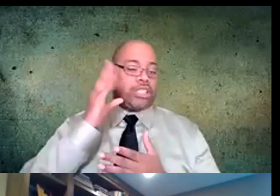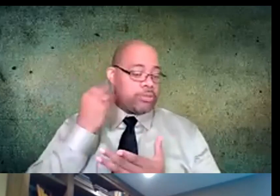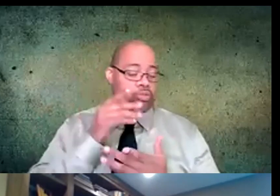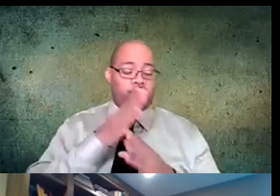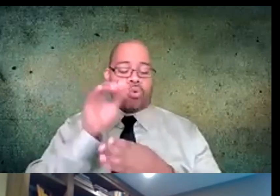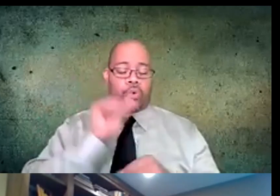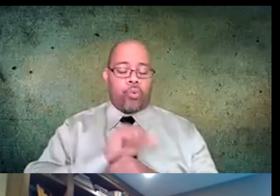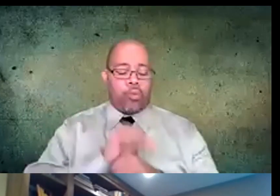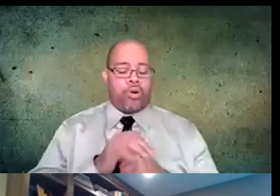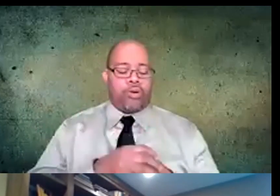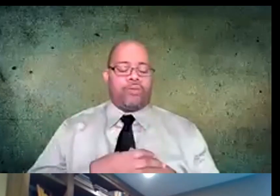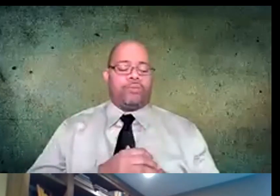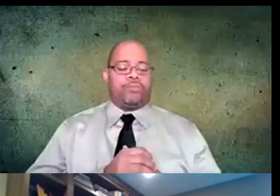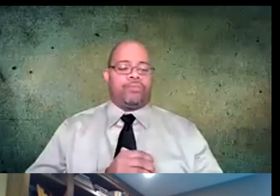work,